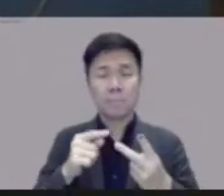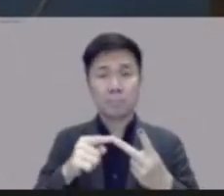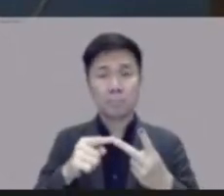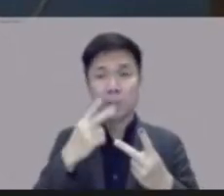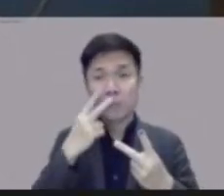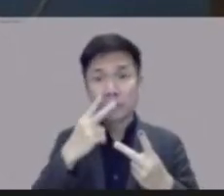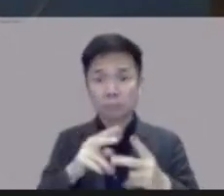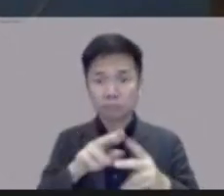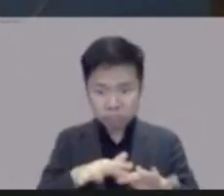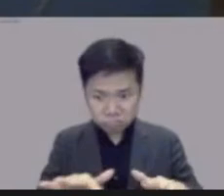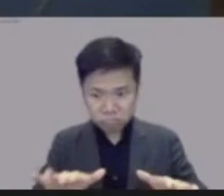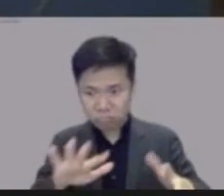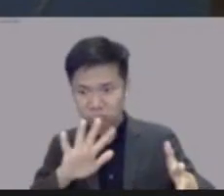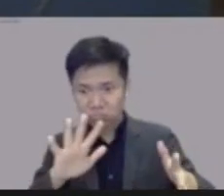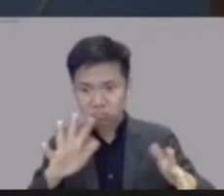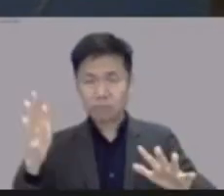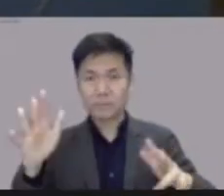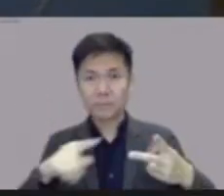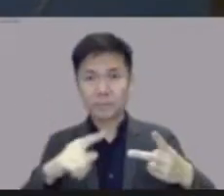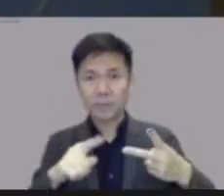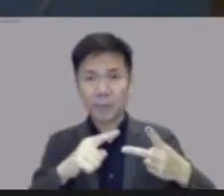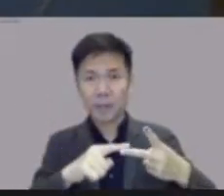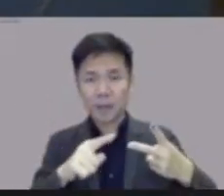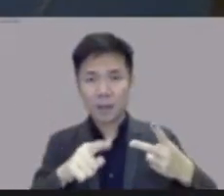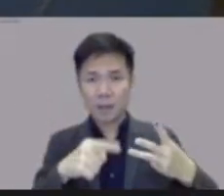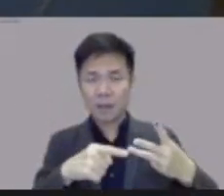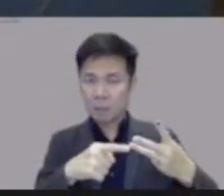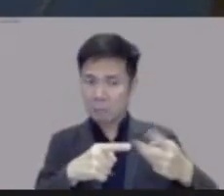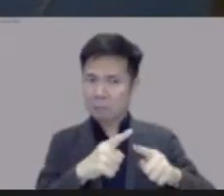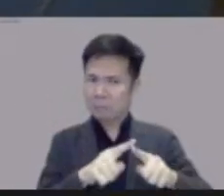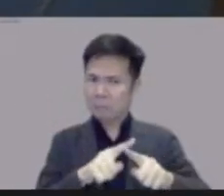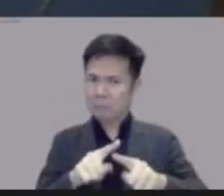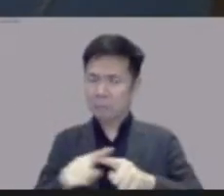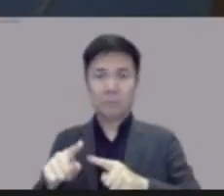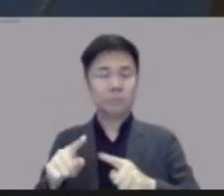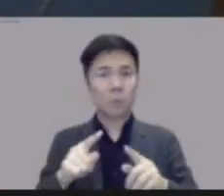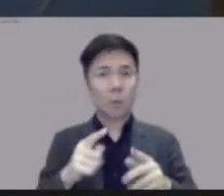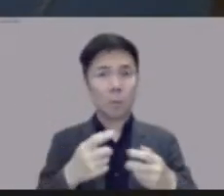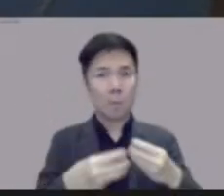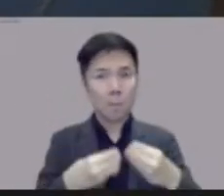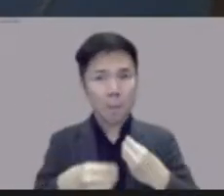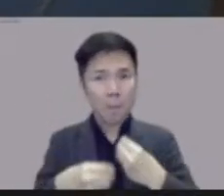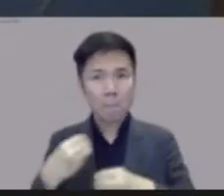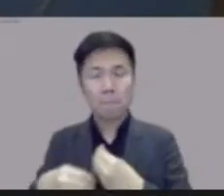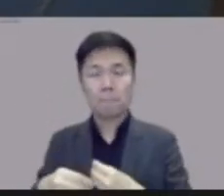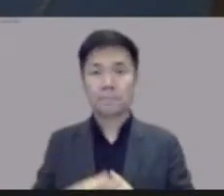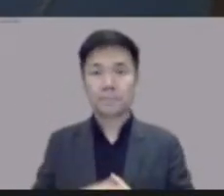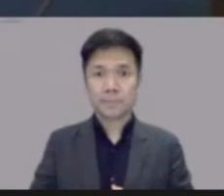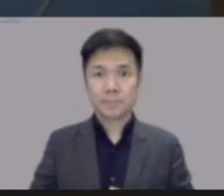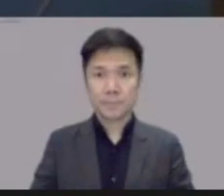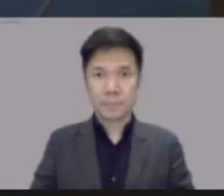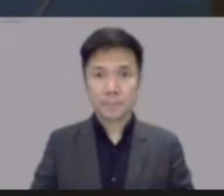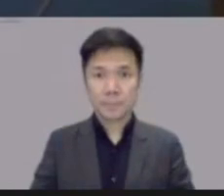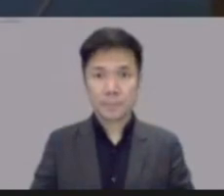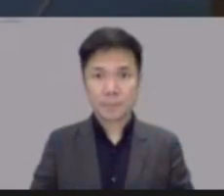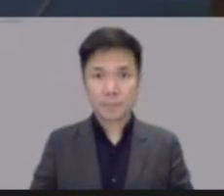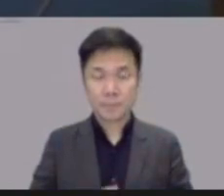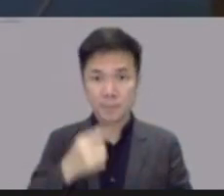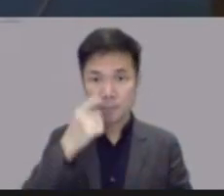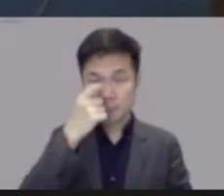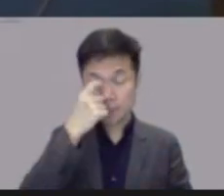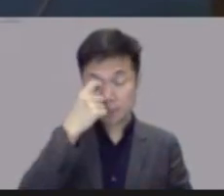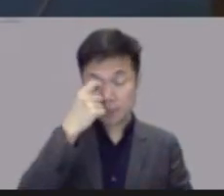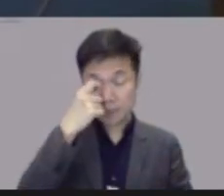which is a cross-border issue and because International Regional determination while we attach